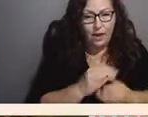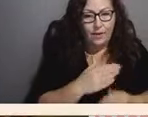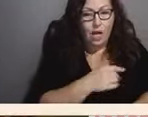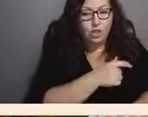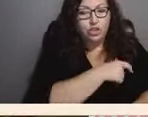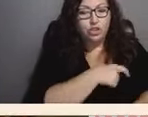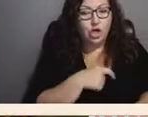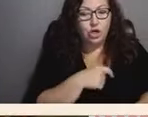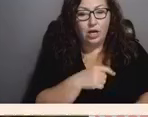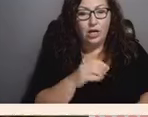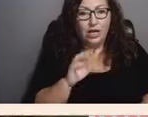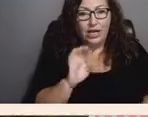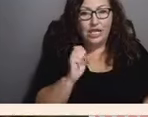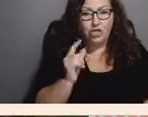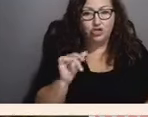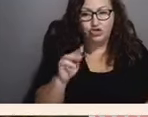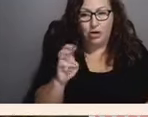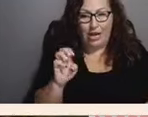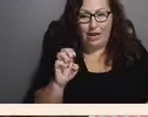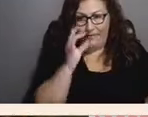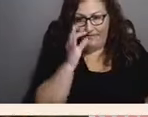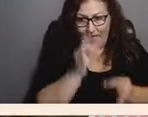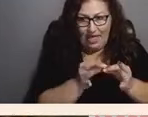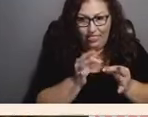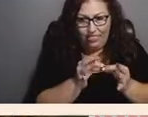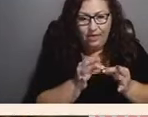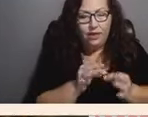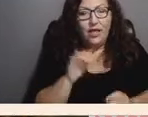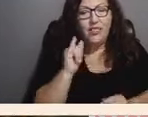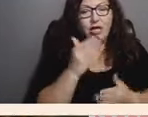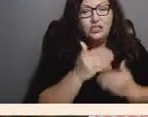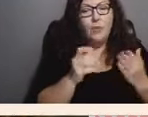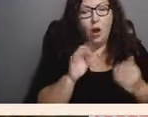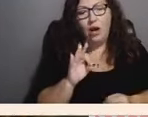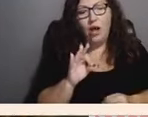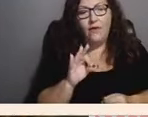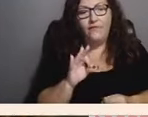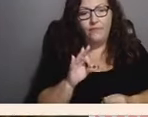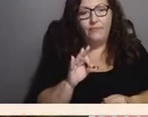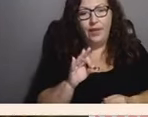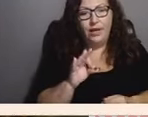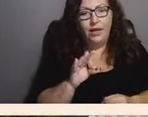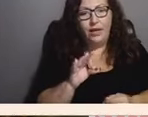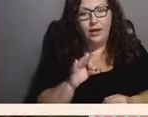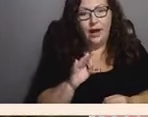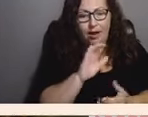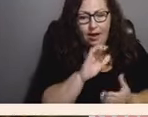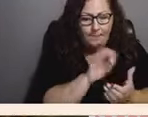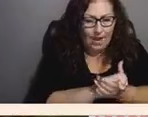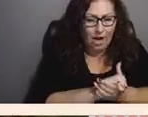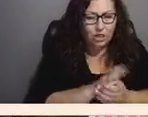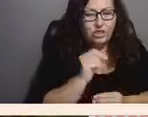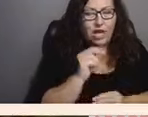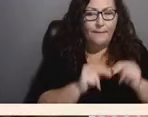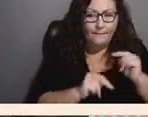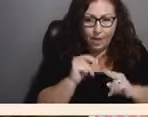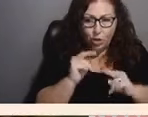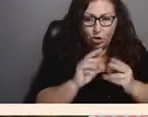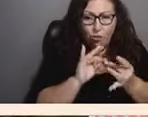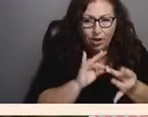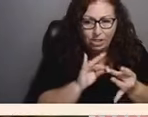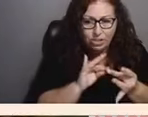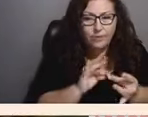faith. And that's part of being in a marriage and building a relationship. You have to have that